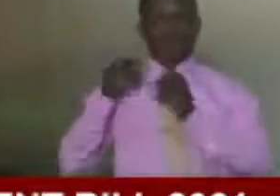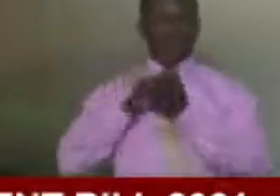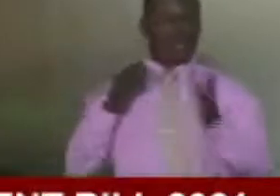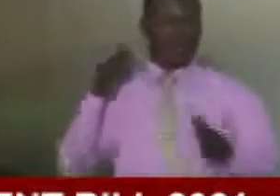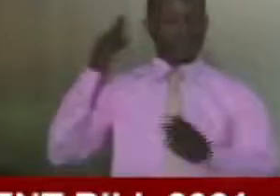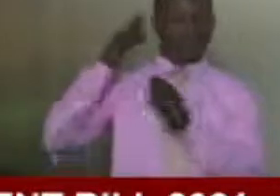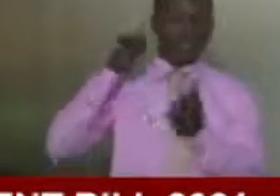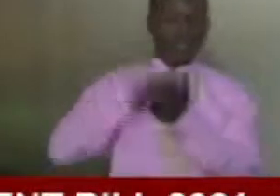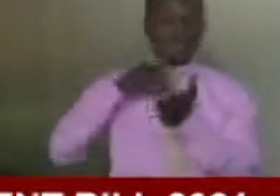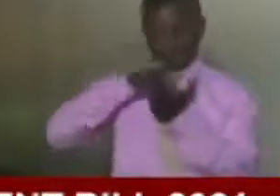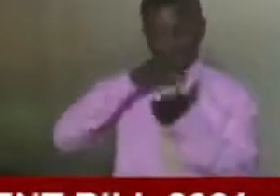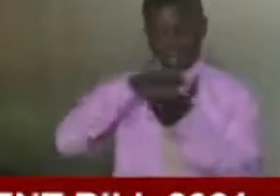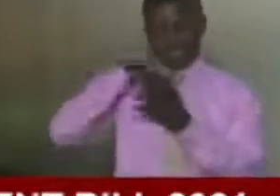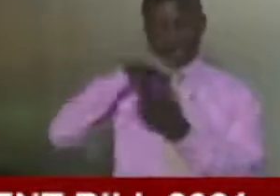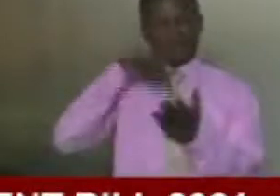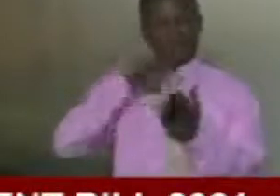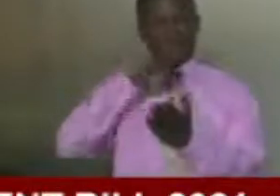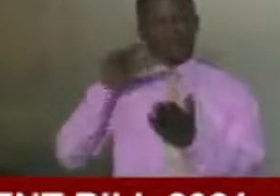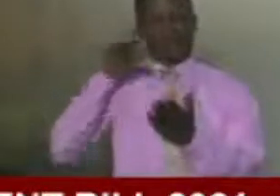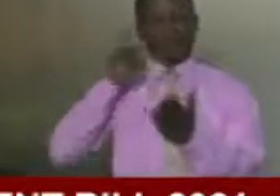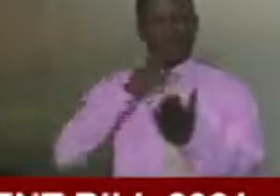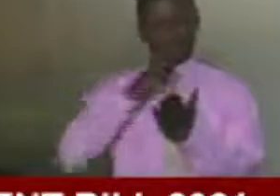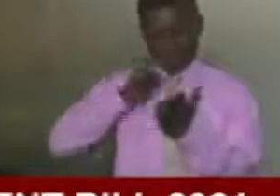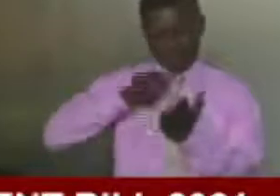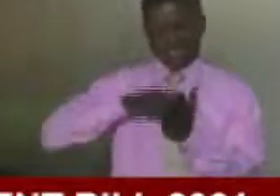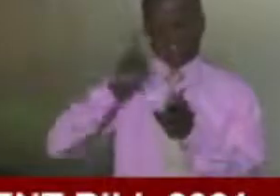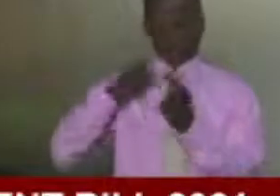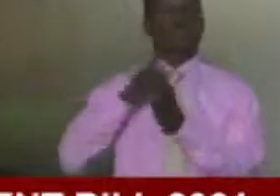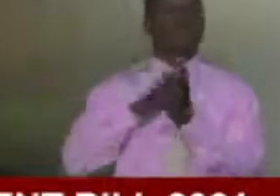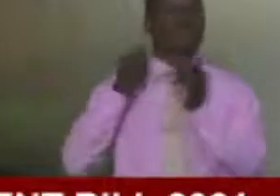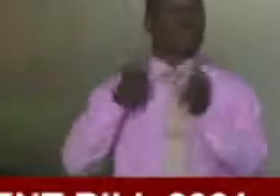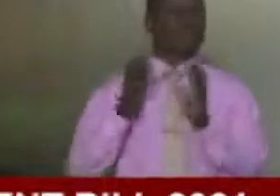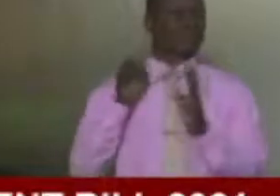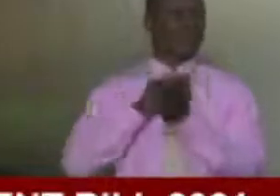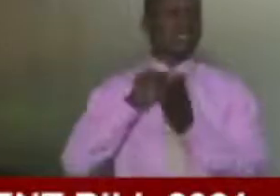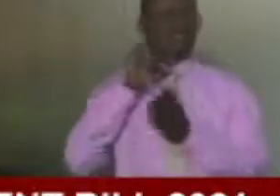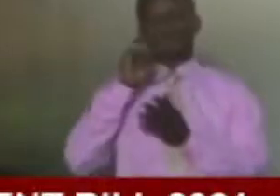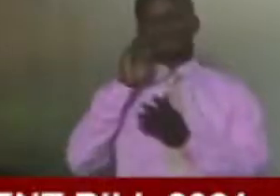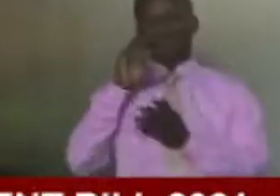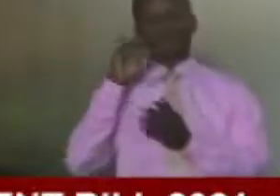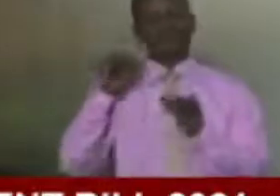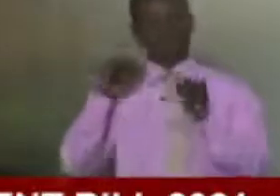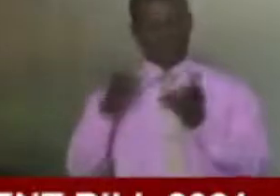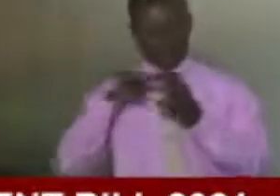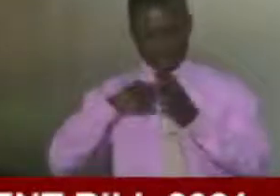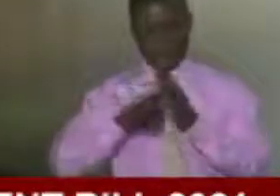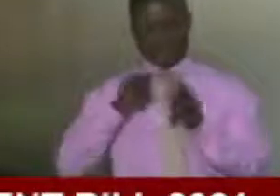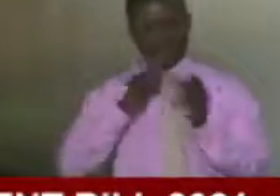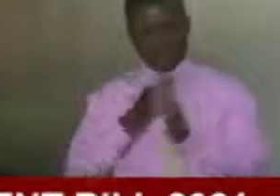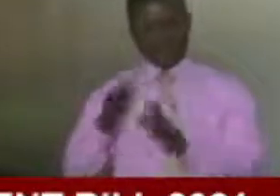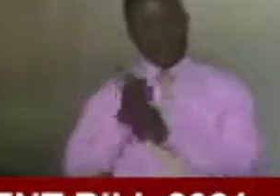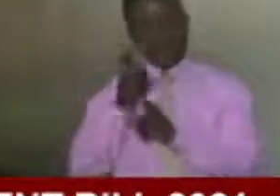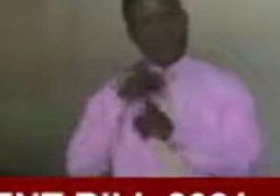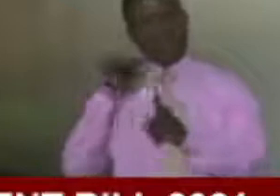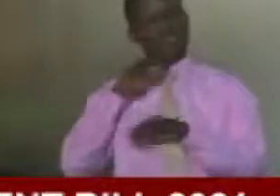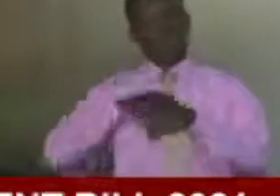in this bill should be signed into law immediately, so that INEC can now begin to prepare guidelines and the